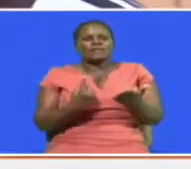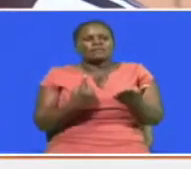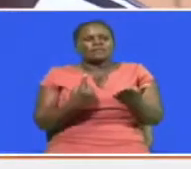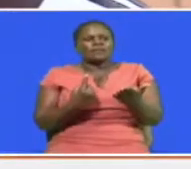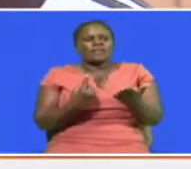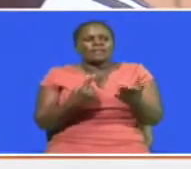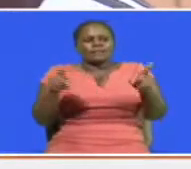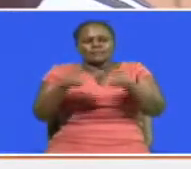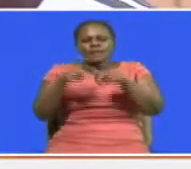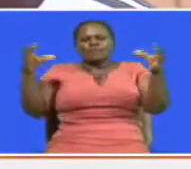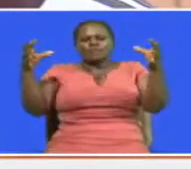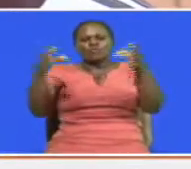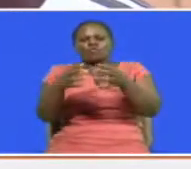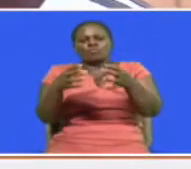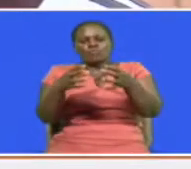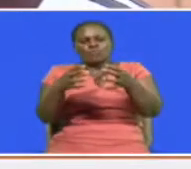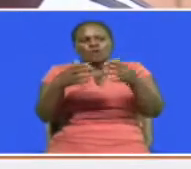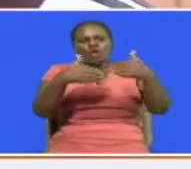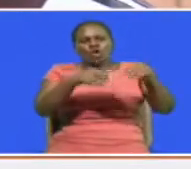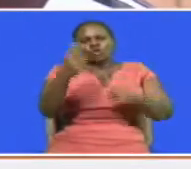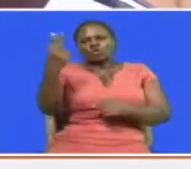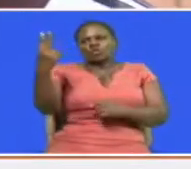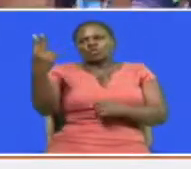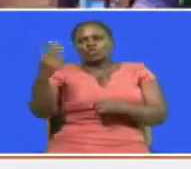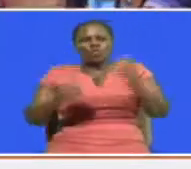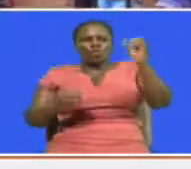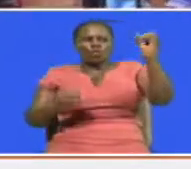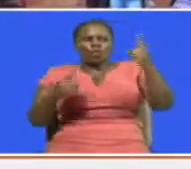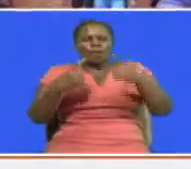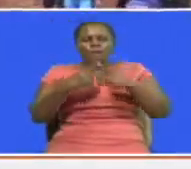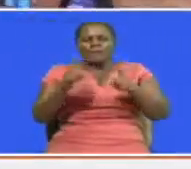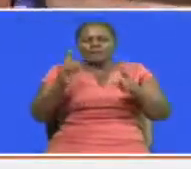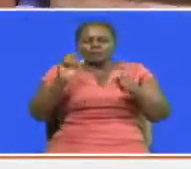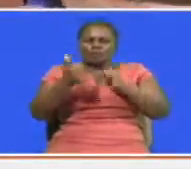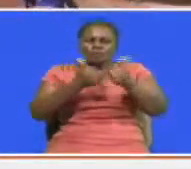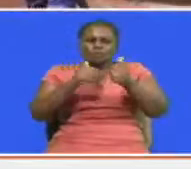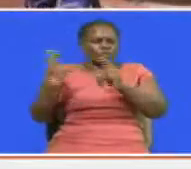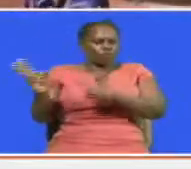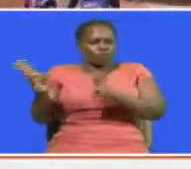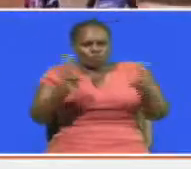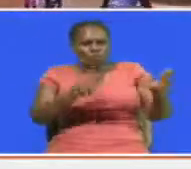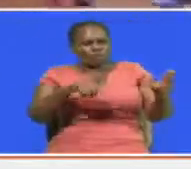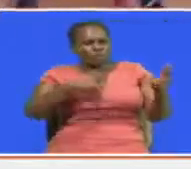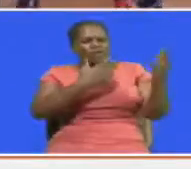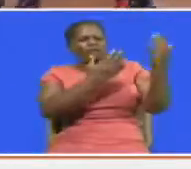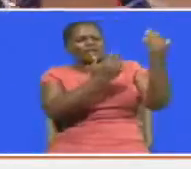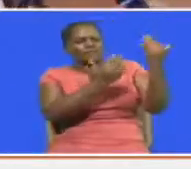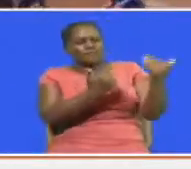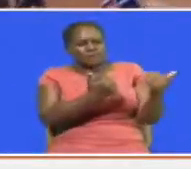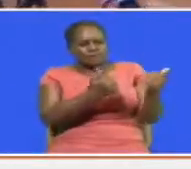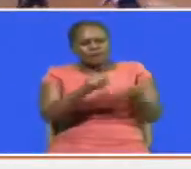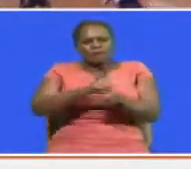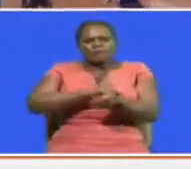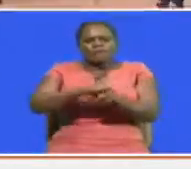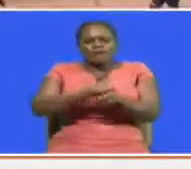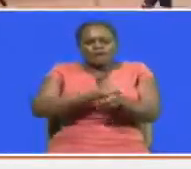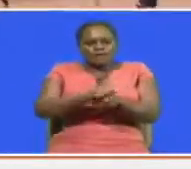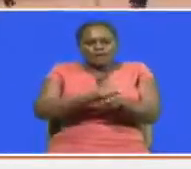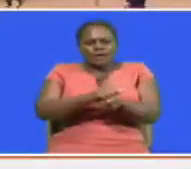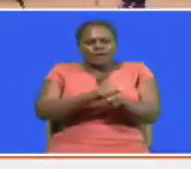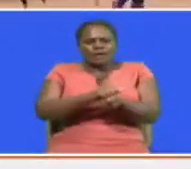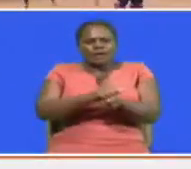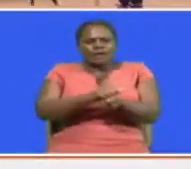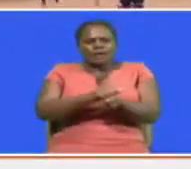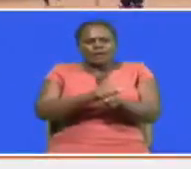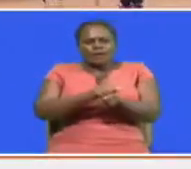in the same pool. Of course, we lost to them 2-0, but we gave them a really tough competition. So we are expecting Friday